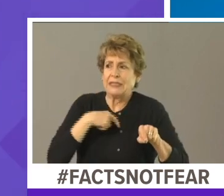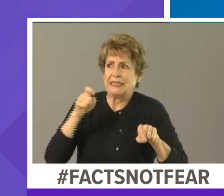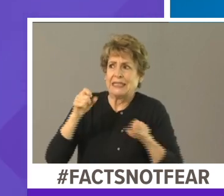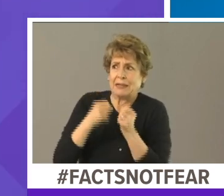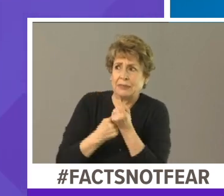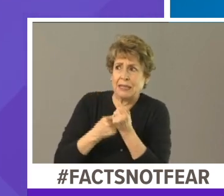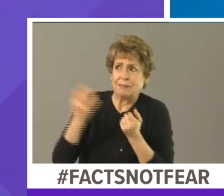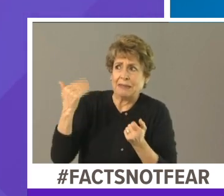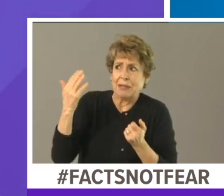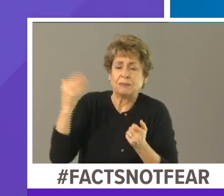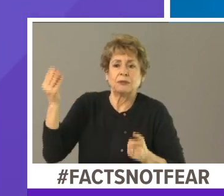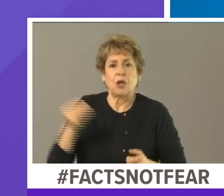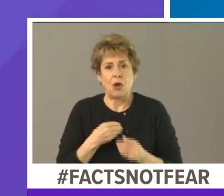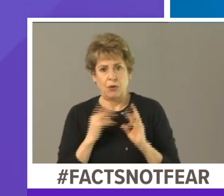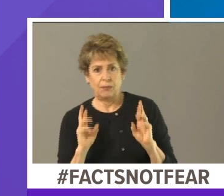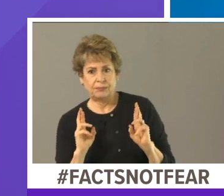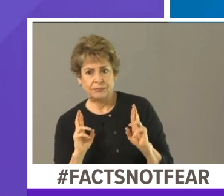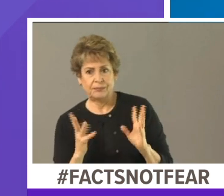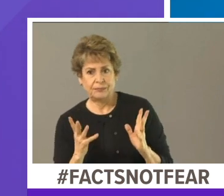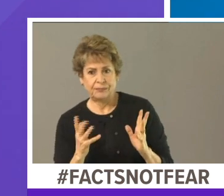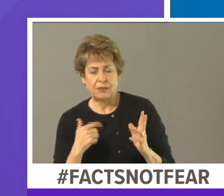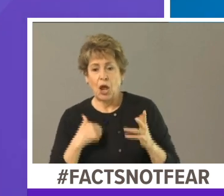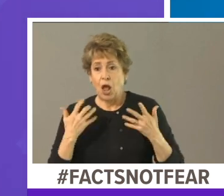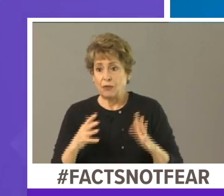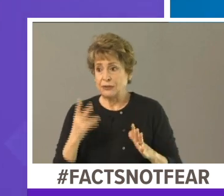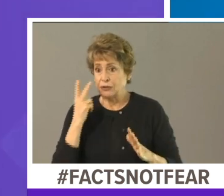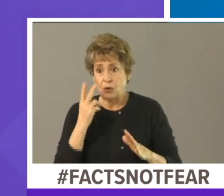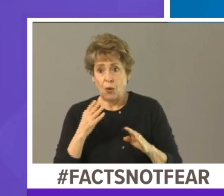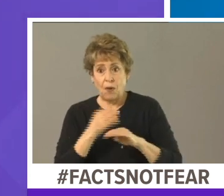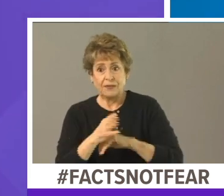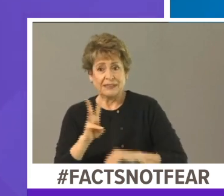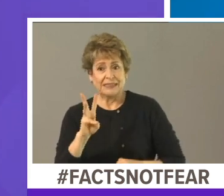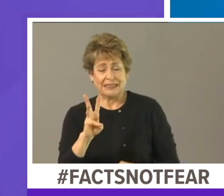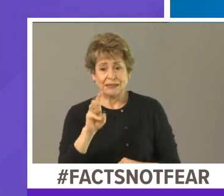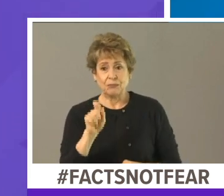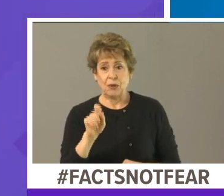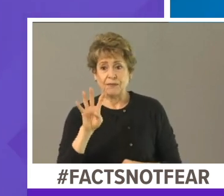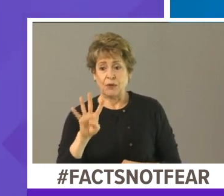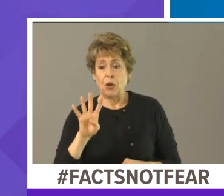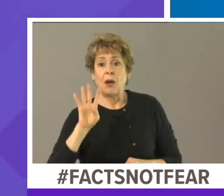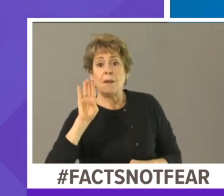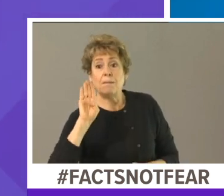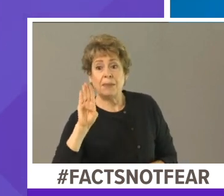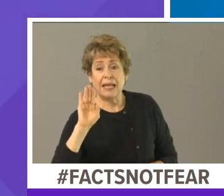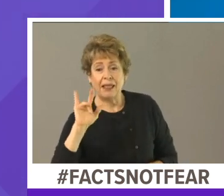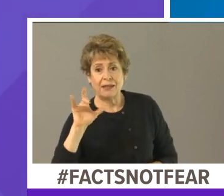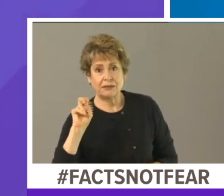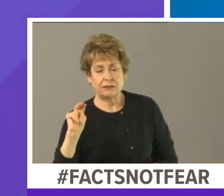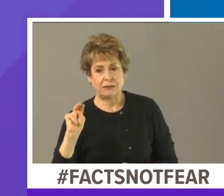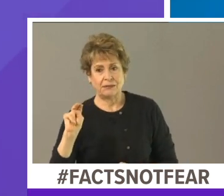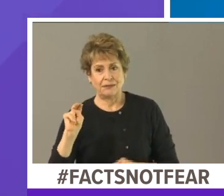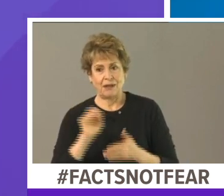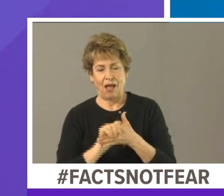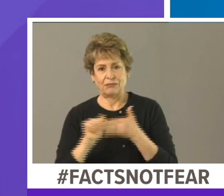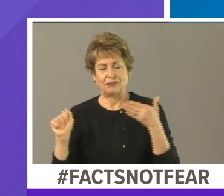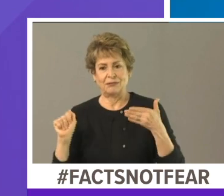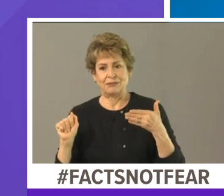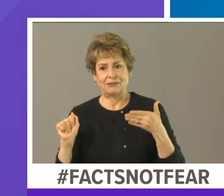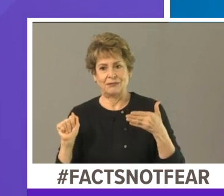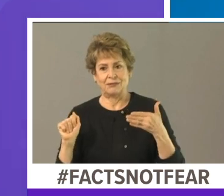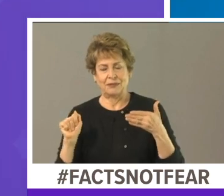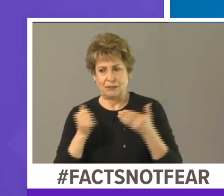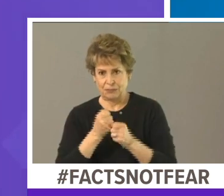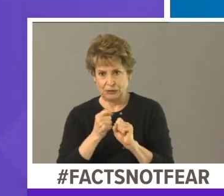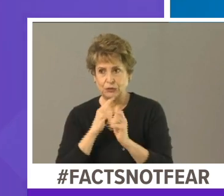over $6.4 billion to ensure that no one falls through the cracks or falls through the